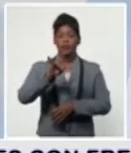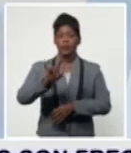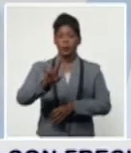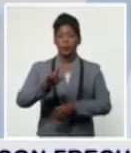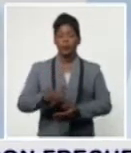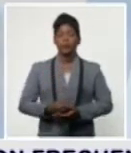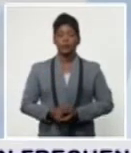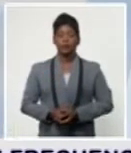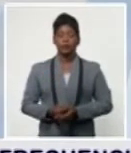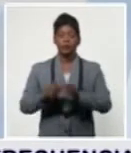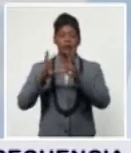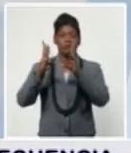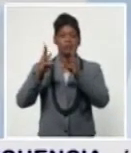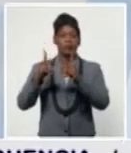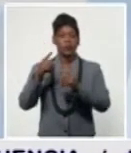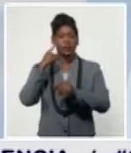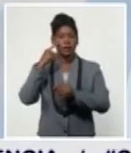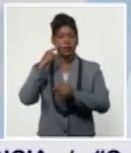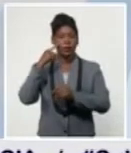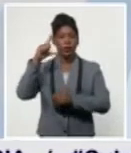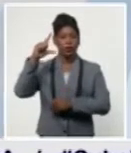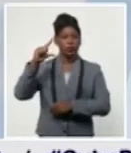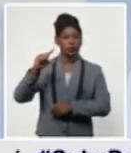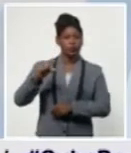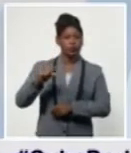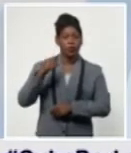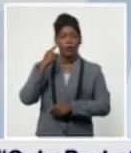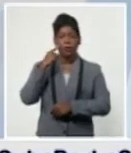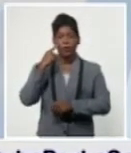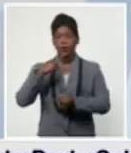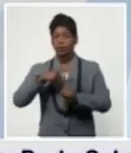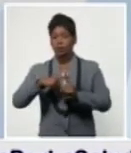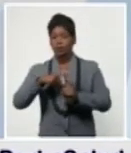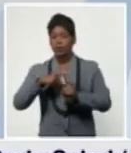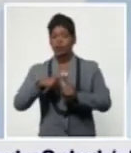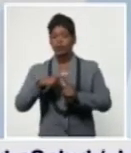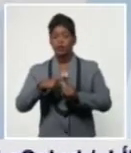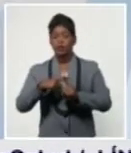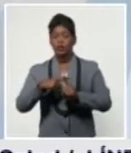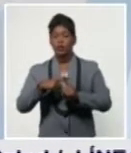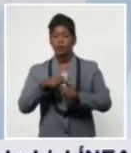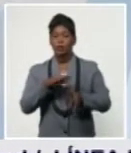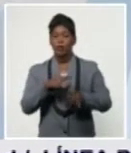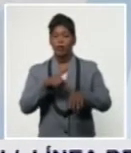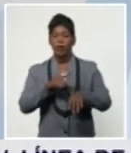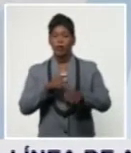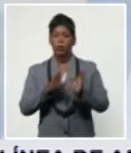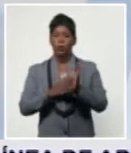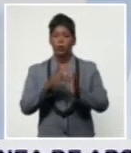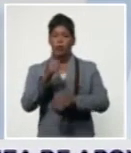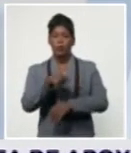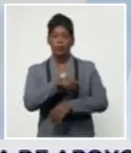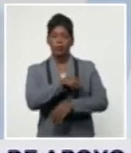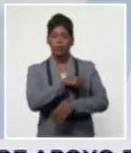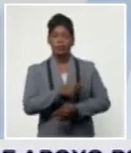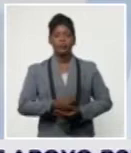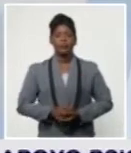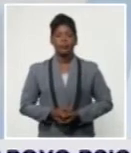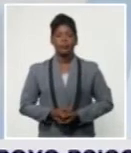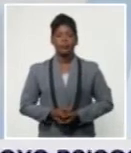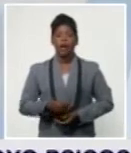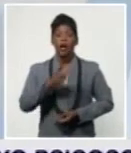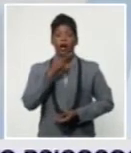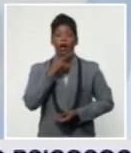39 confirmed cases, the lowest figure we have had in active cases in more than a